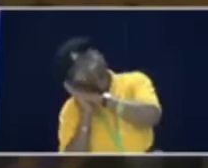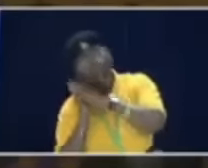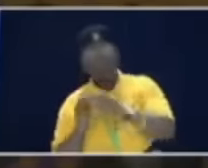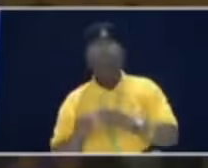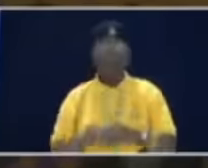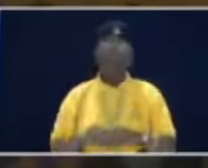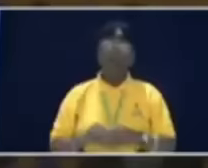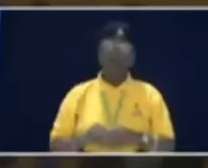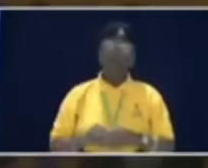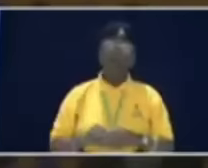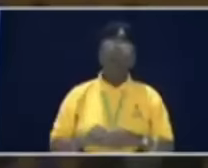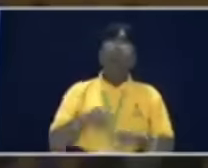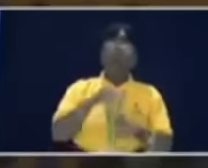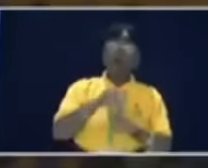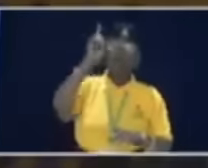On one occasion,